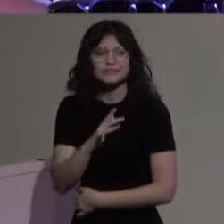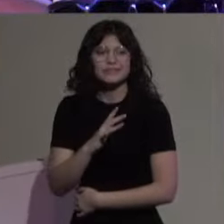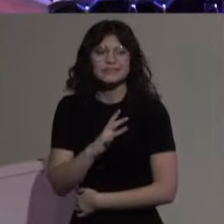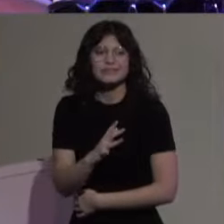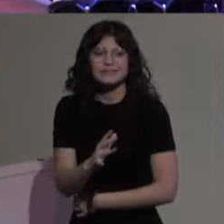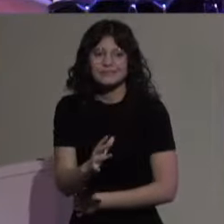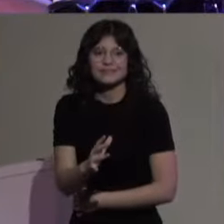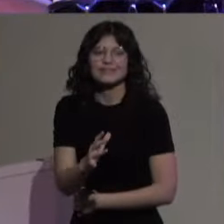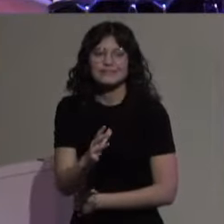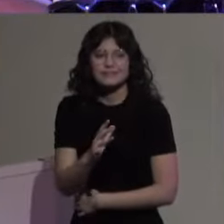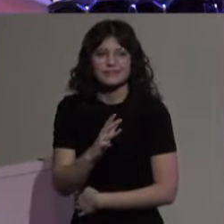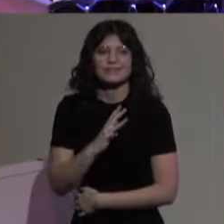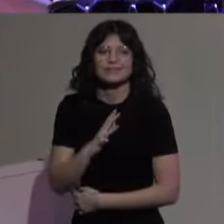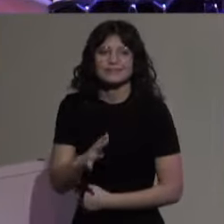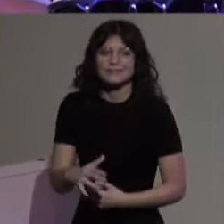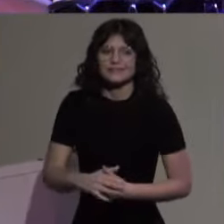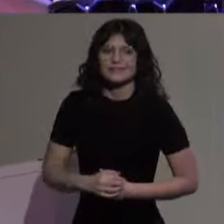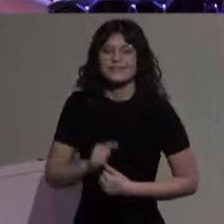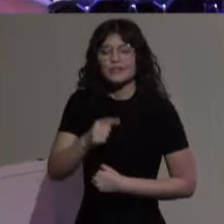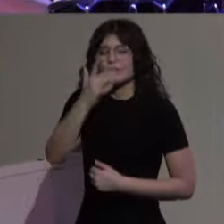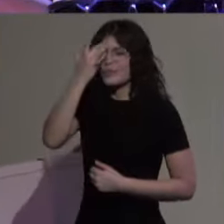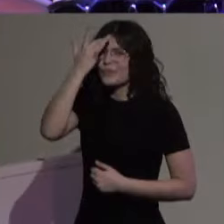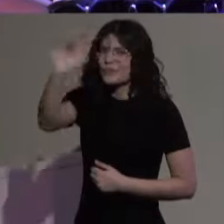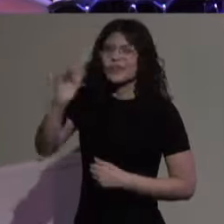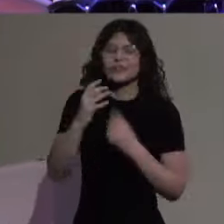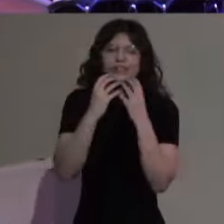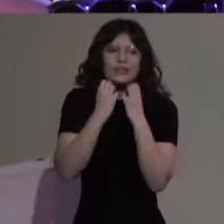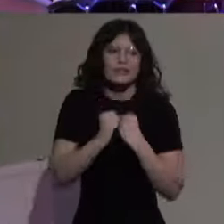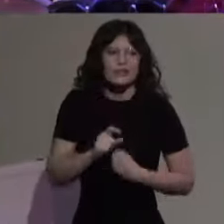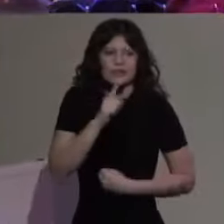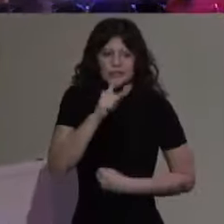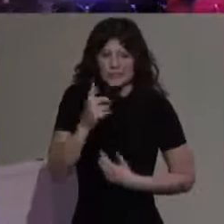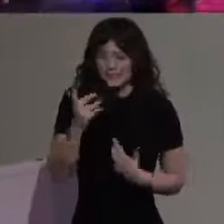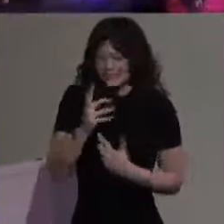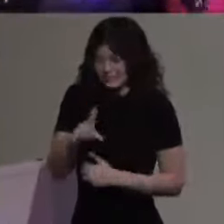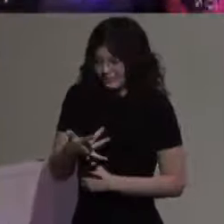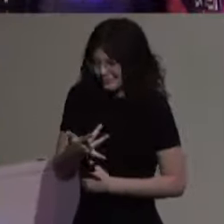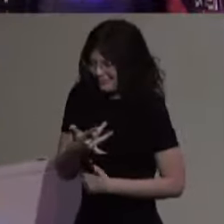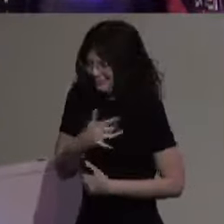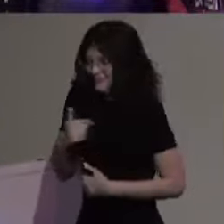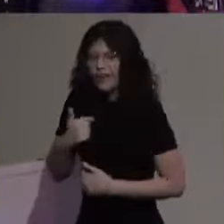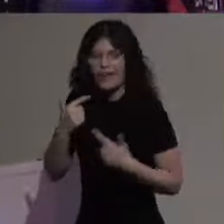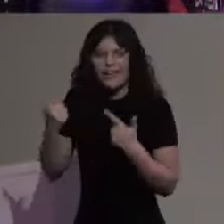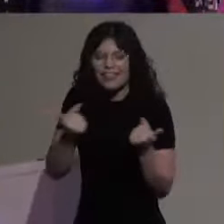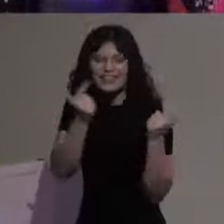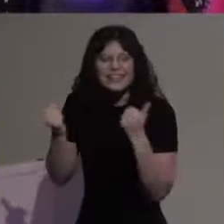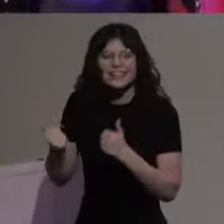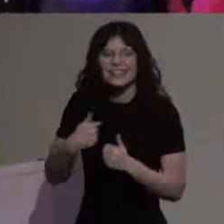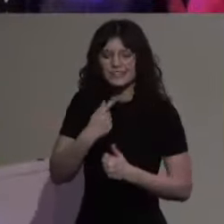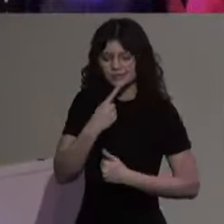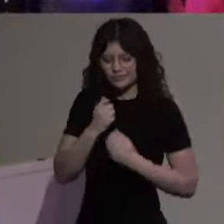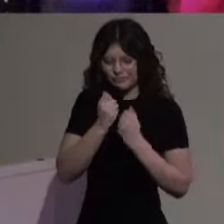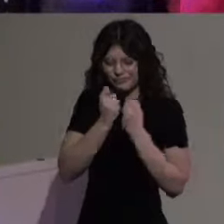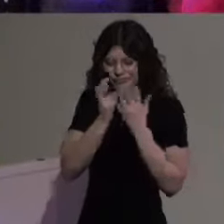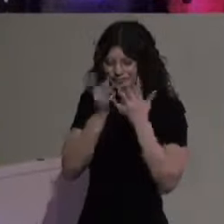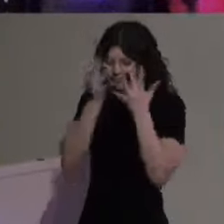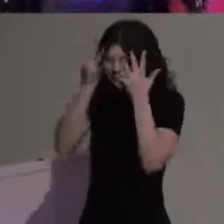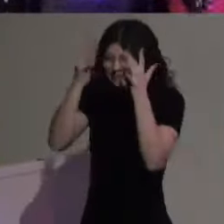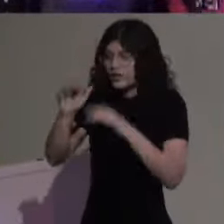other way. You were so witty and so charming, swept me off my feet. You made me laugh, you made me blush, no one could